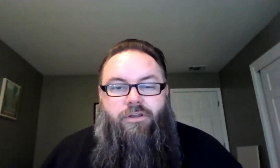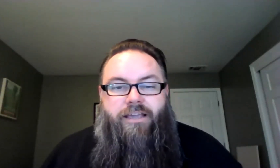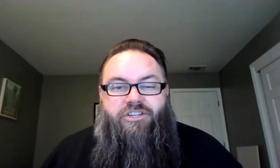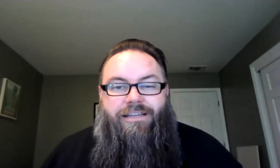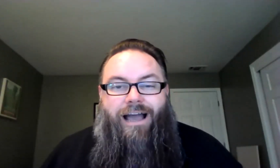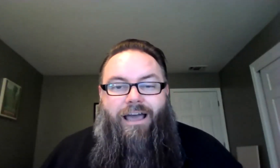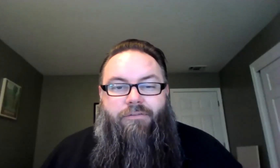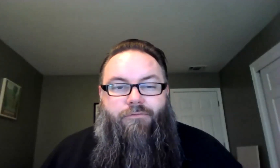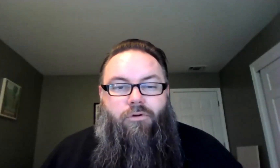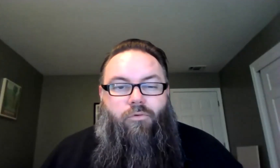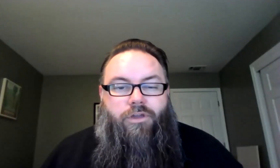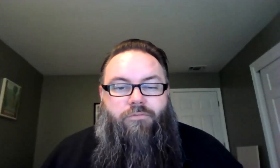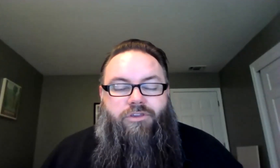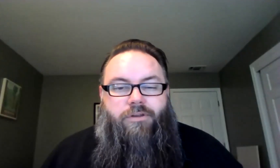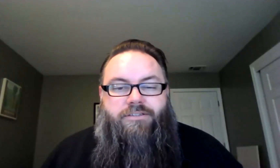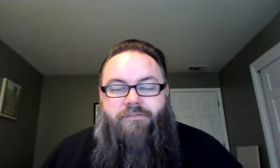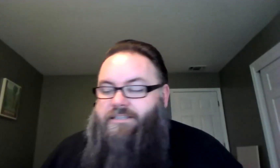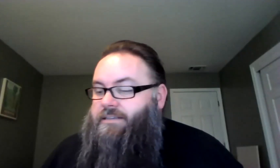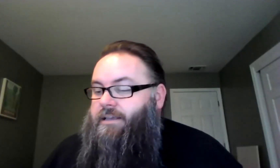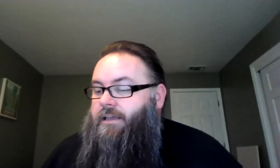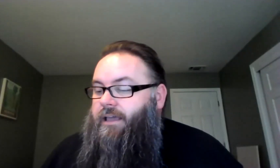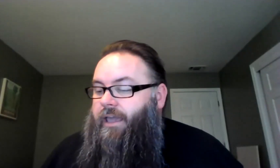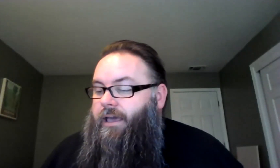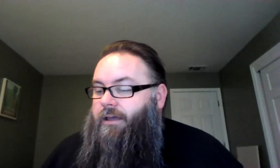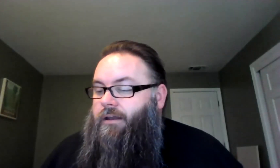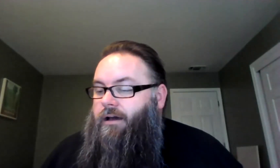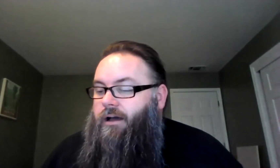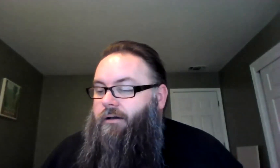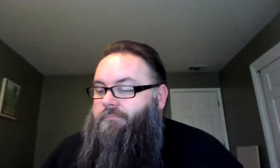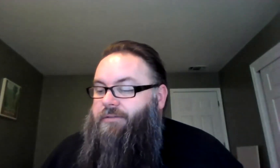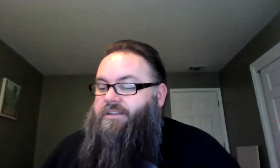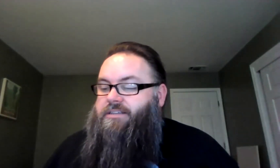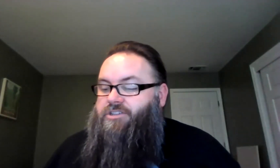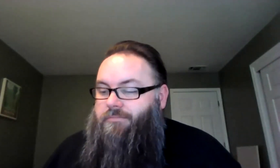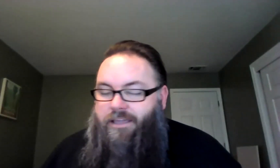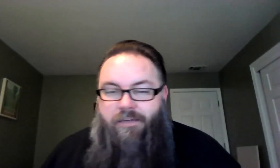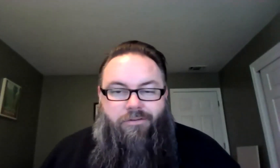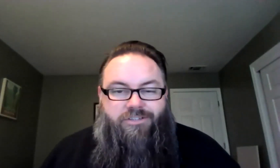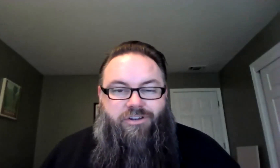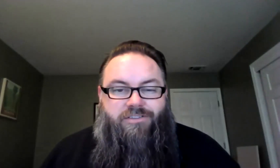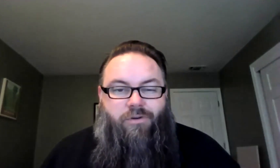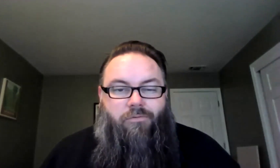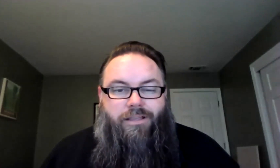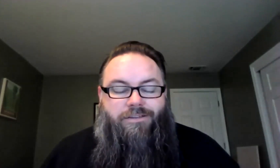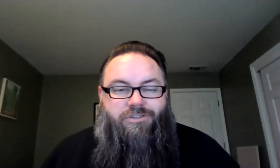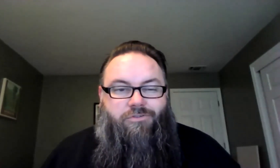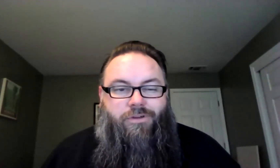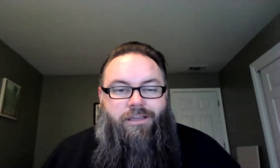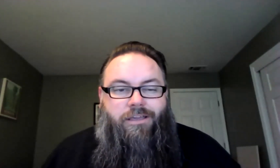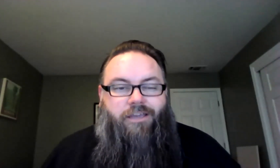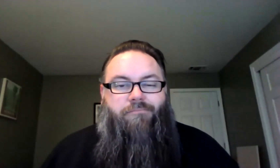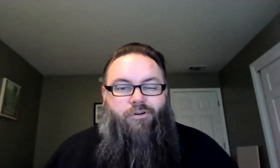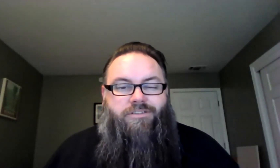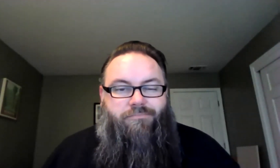of a communication guide for working with community services, and some of the discussion that came out yesterday as well related